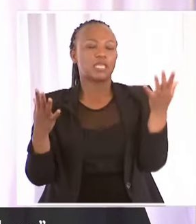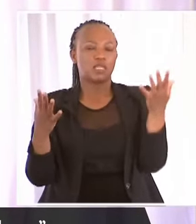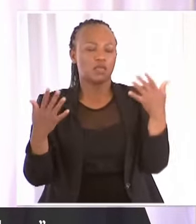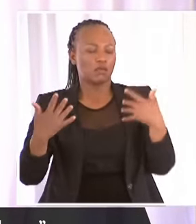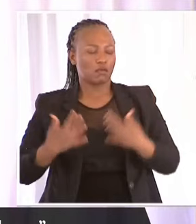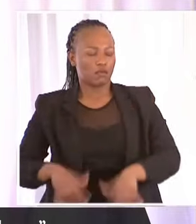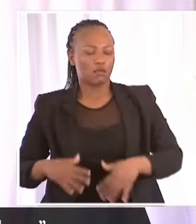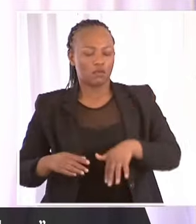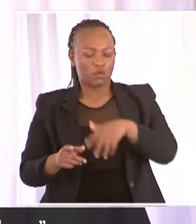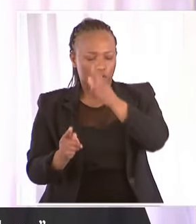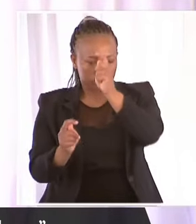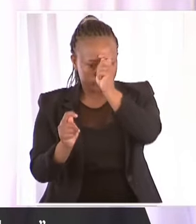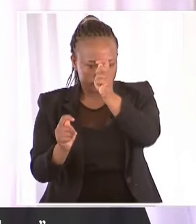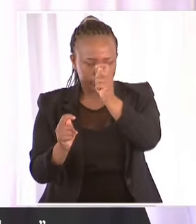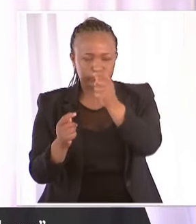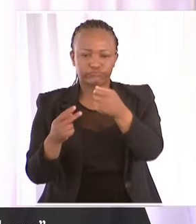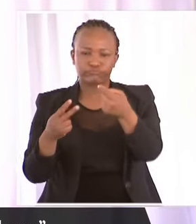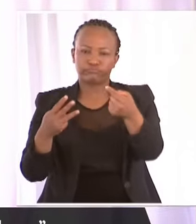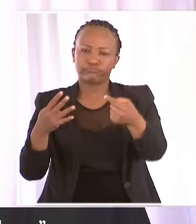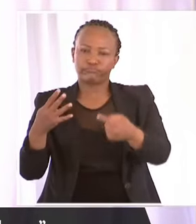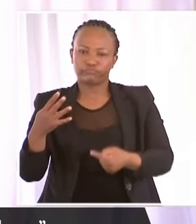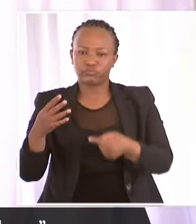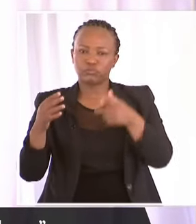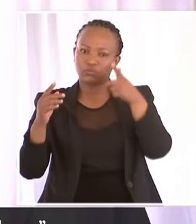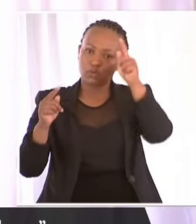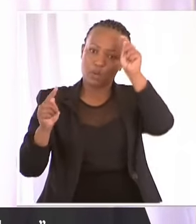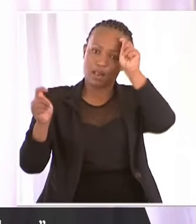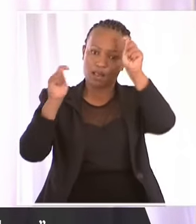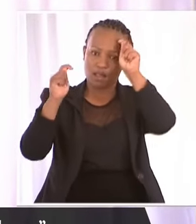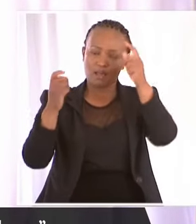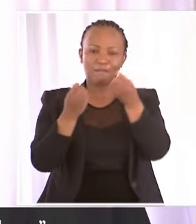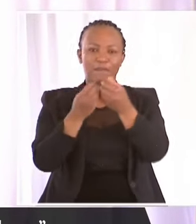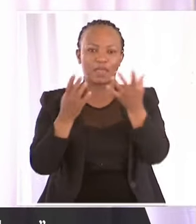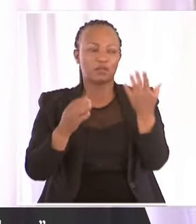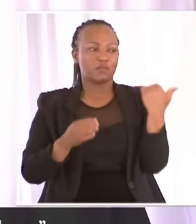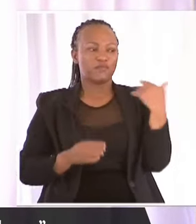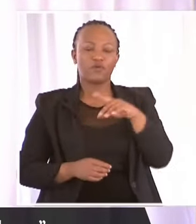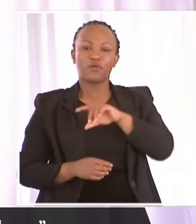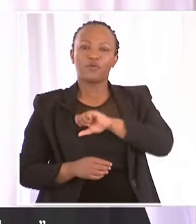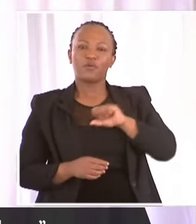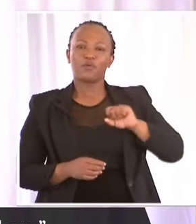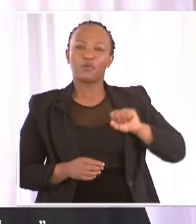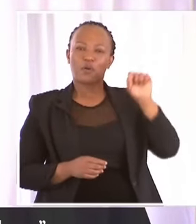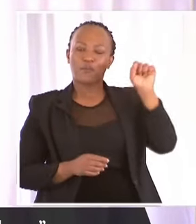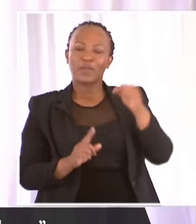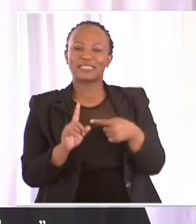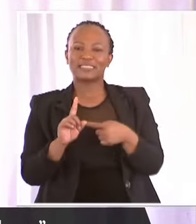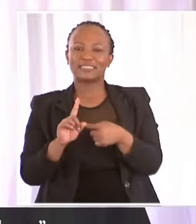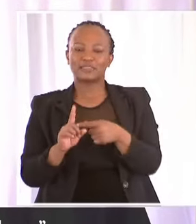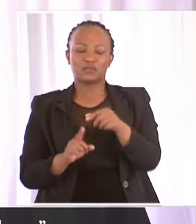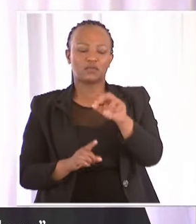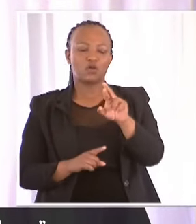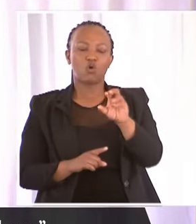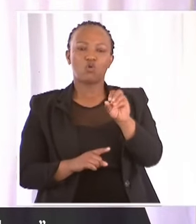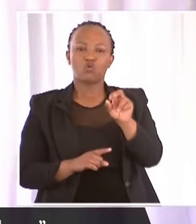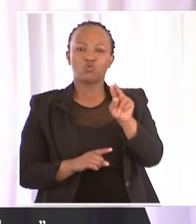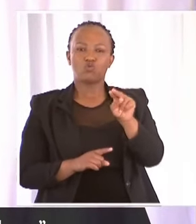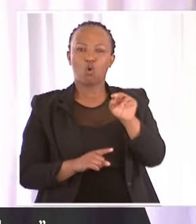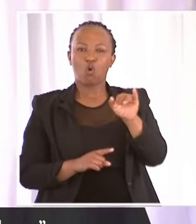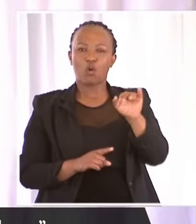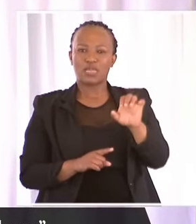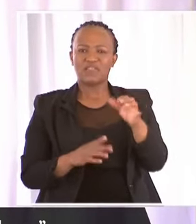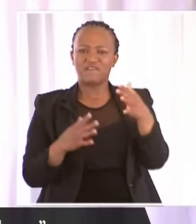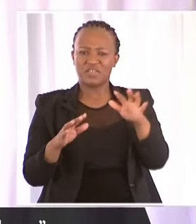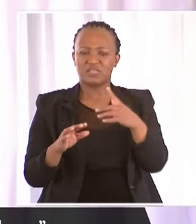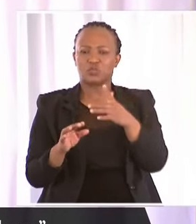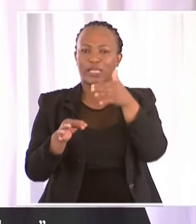attributes and the many hats, as Comrade Ronnie was attesting to here, that he wore.